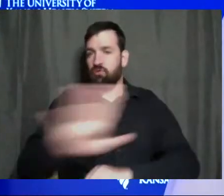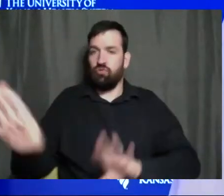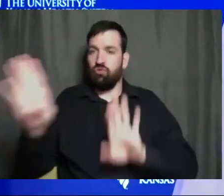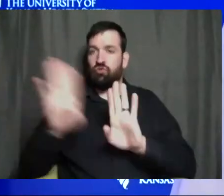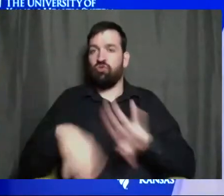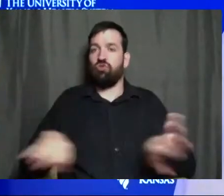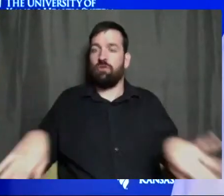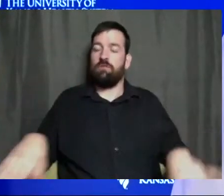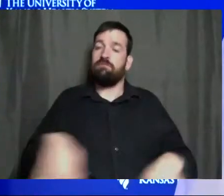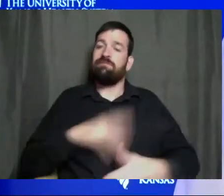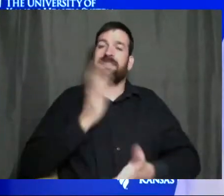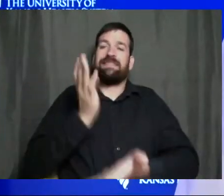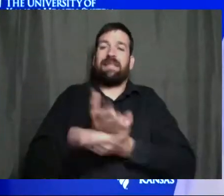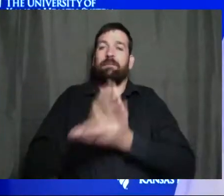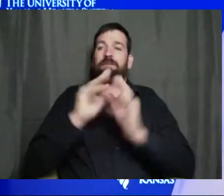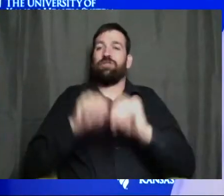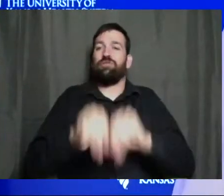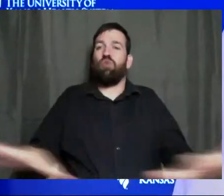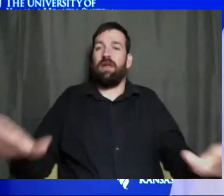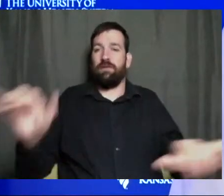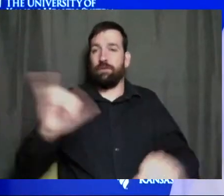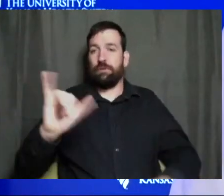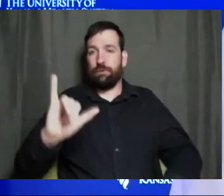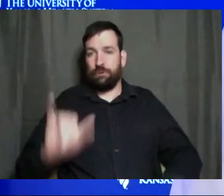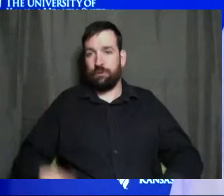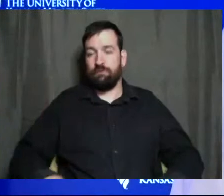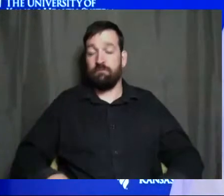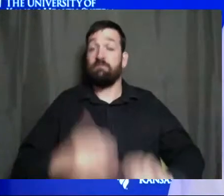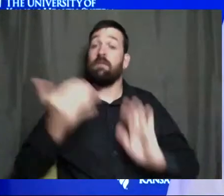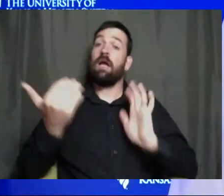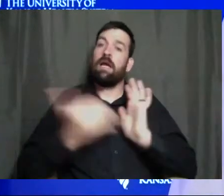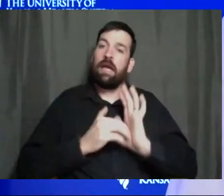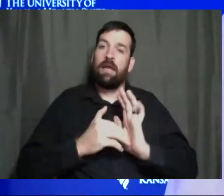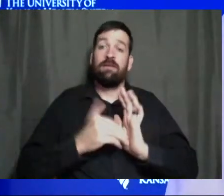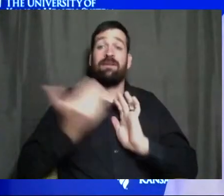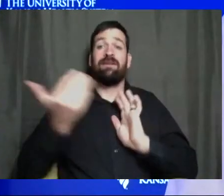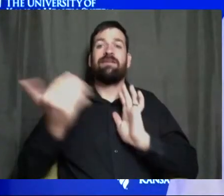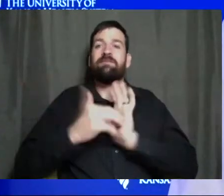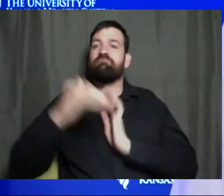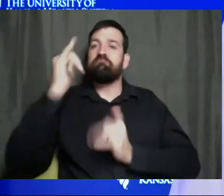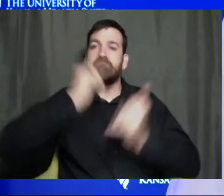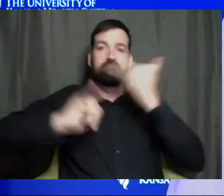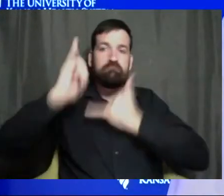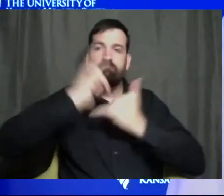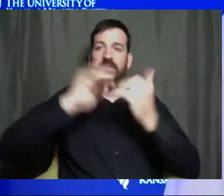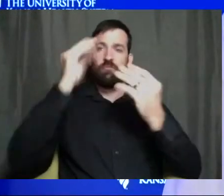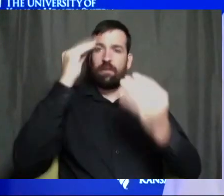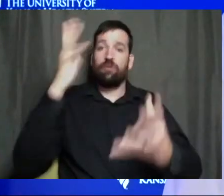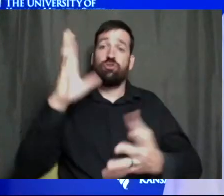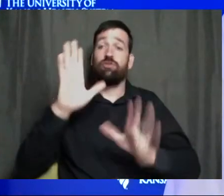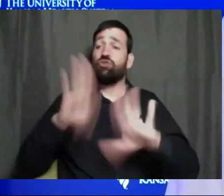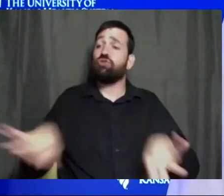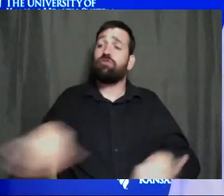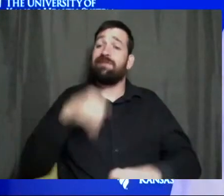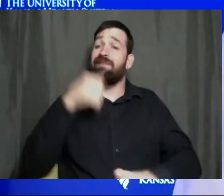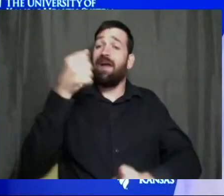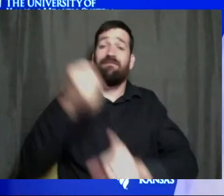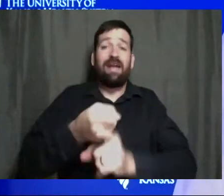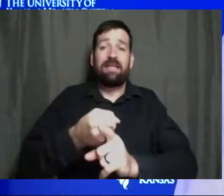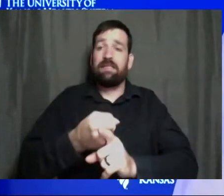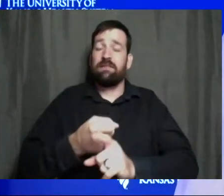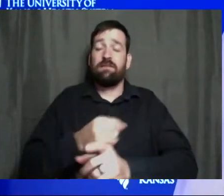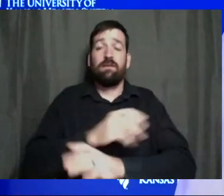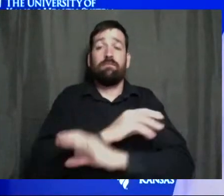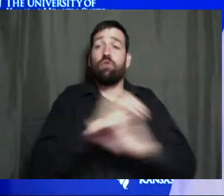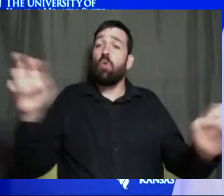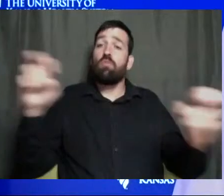the spread as well. Again, continued misinformation that children aren't affected and they don't have any problems. That